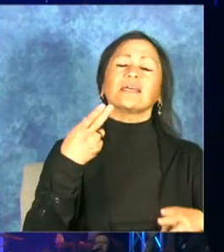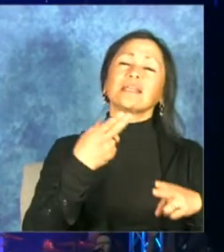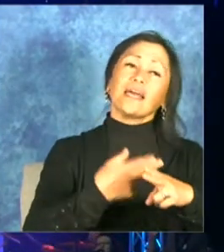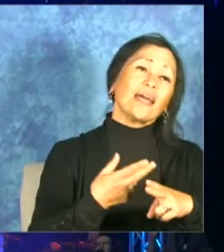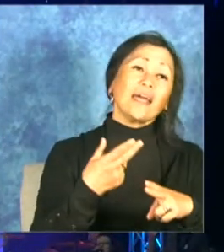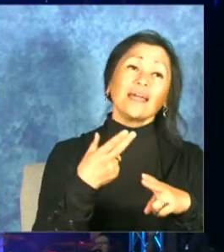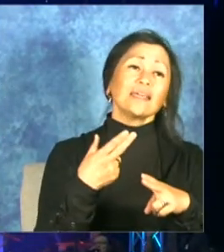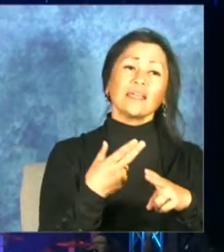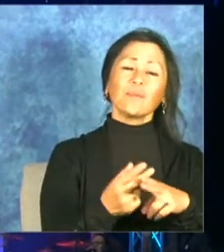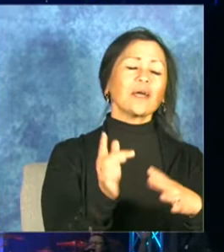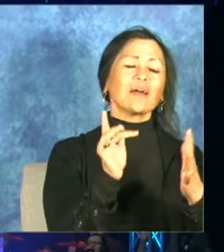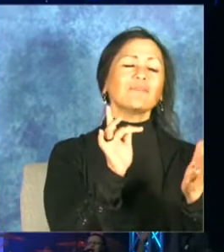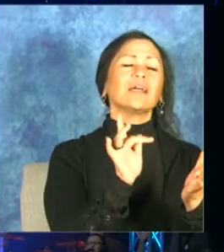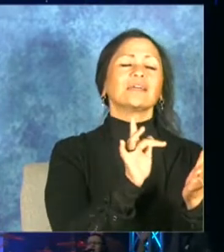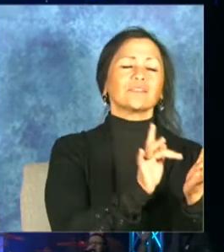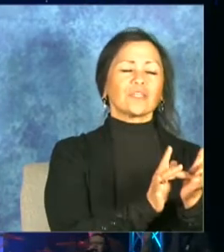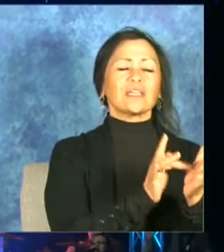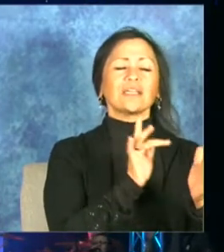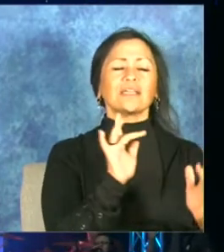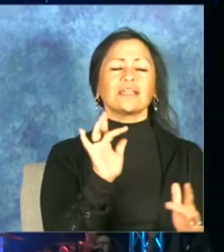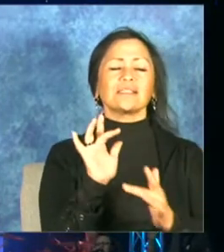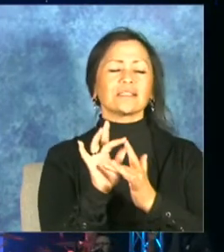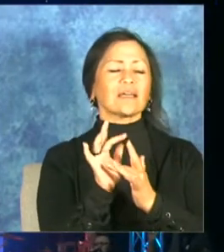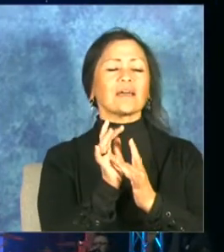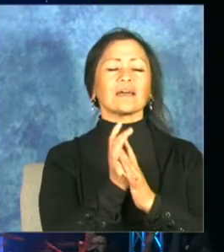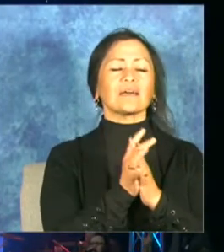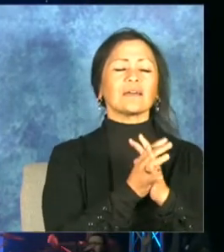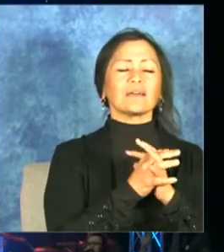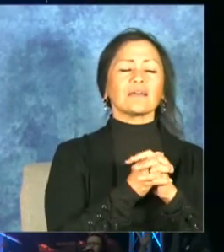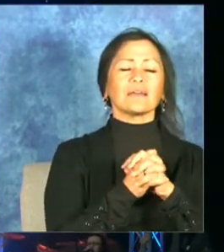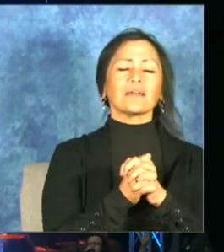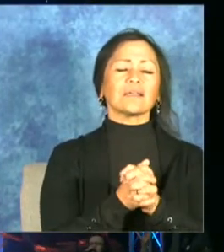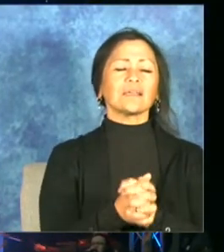the name of Jesus.